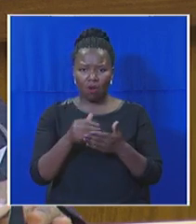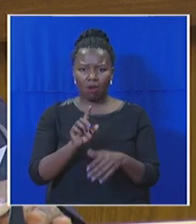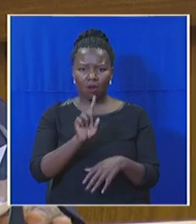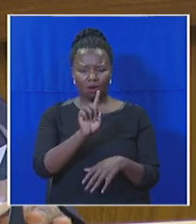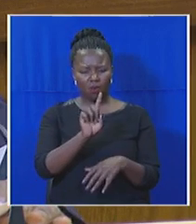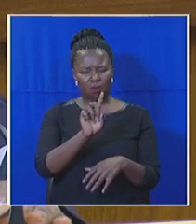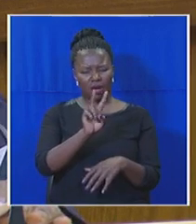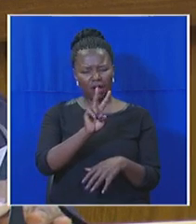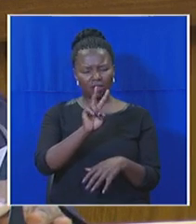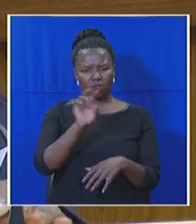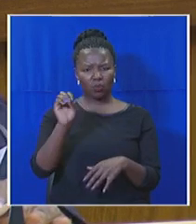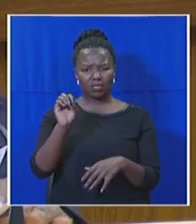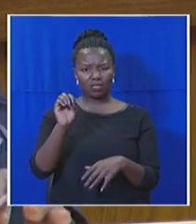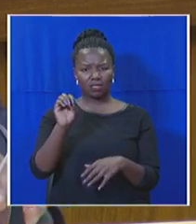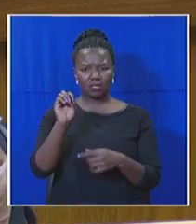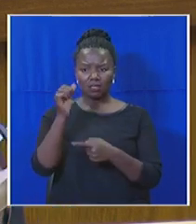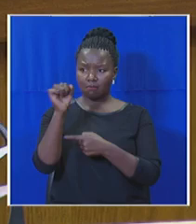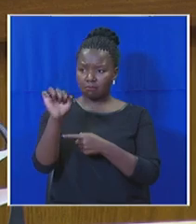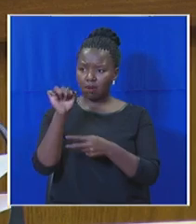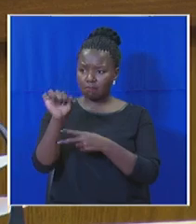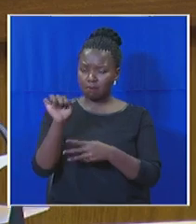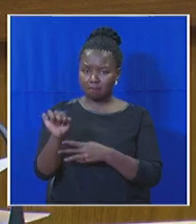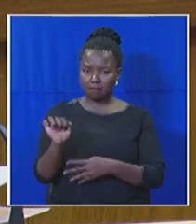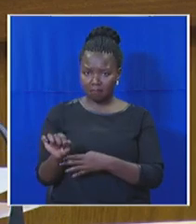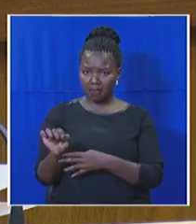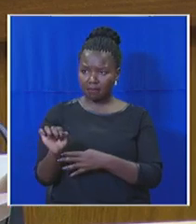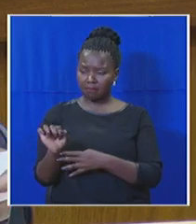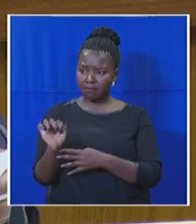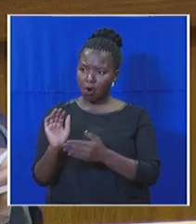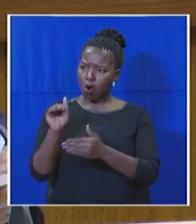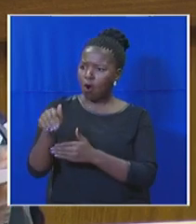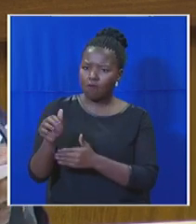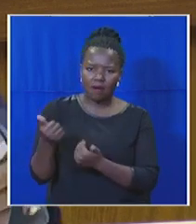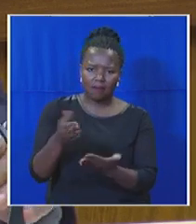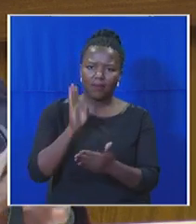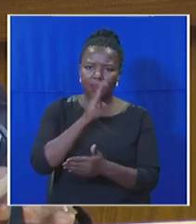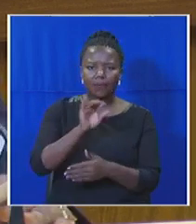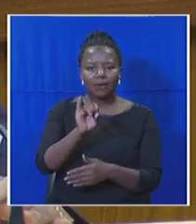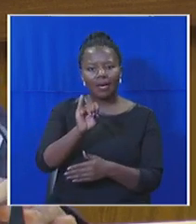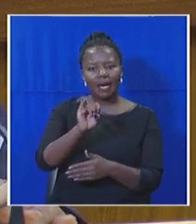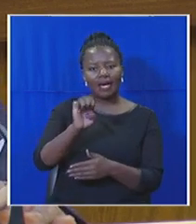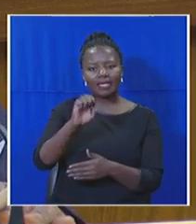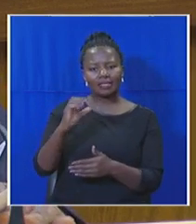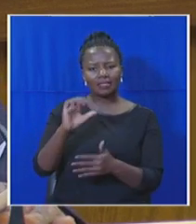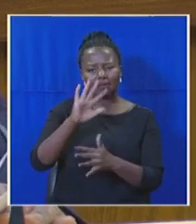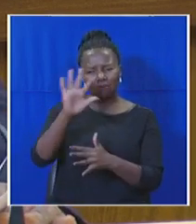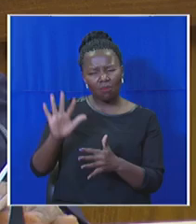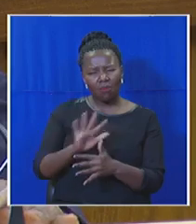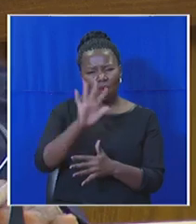120 objectives were received by the IEC to the approximately